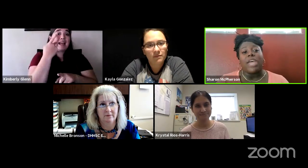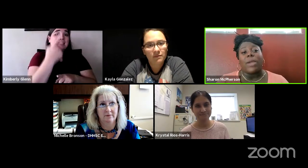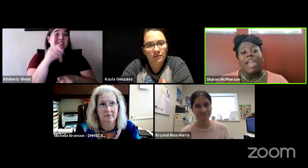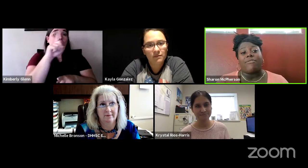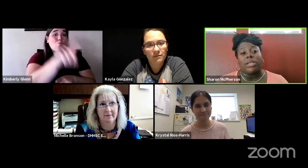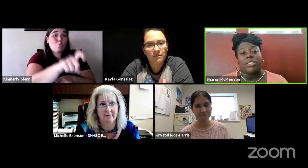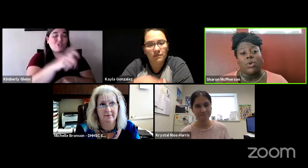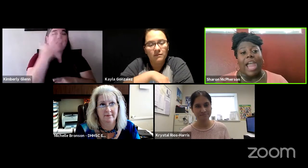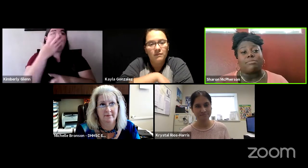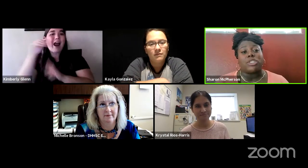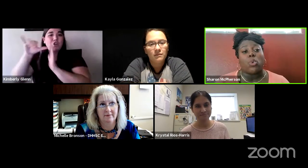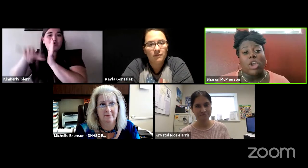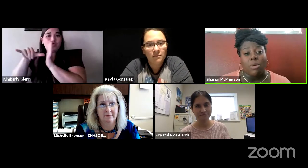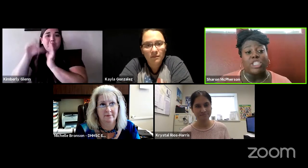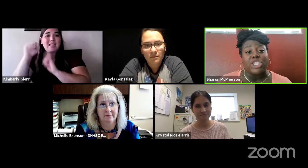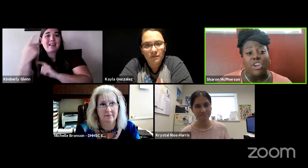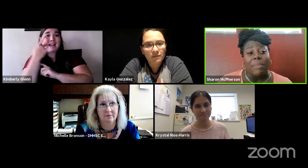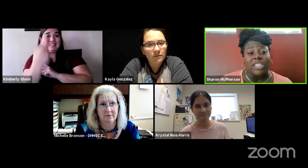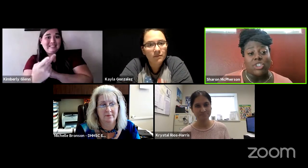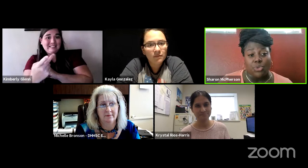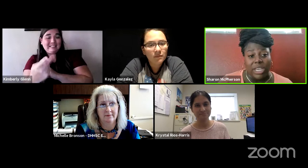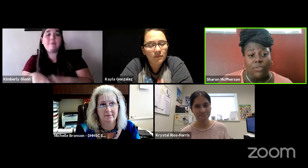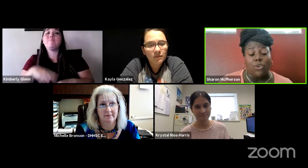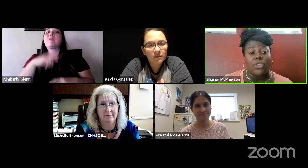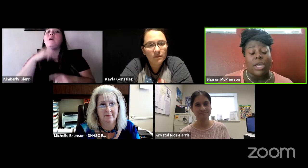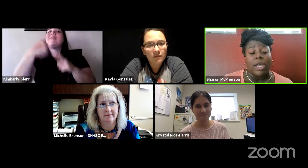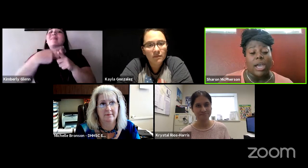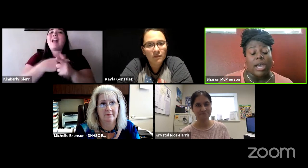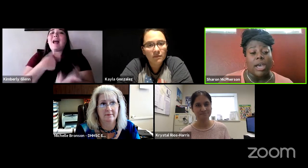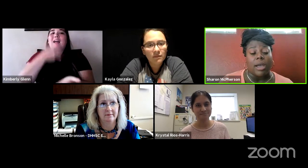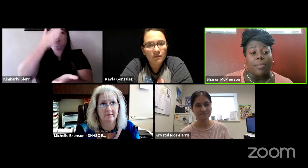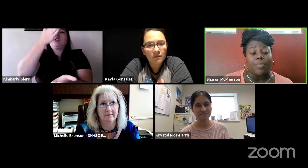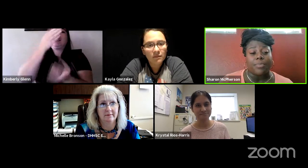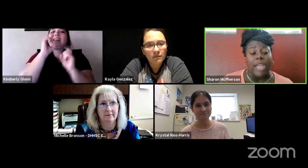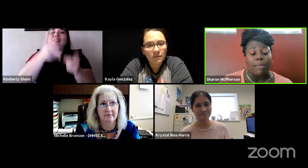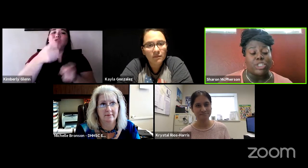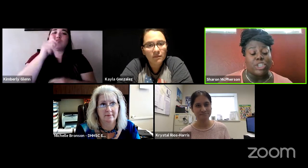And just so that way everyone is aware, I am sharing my screen for the